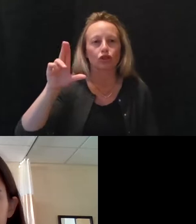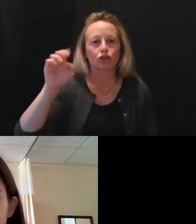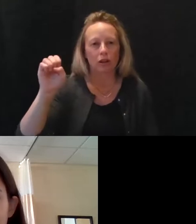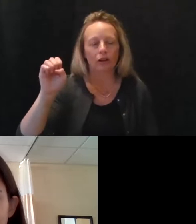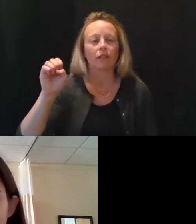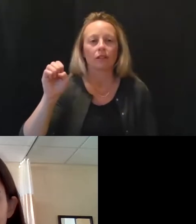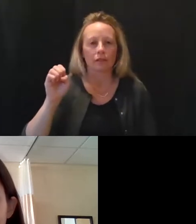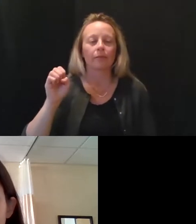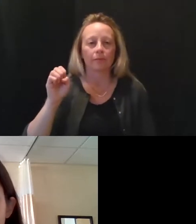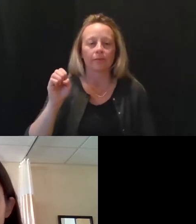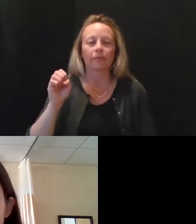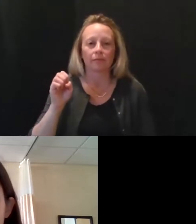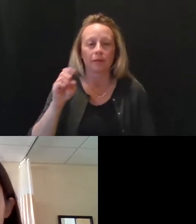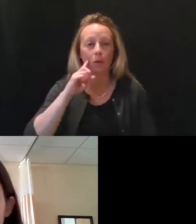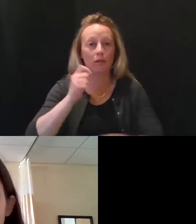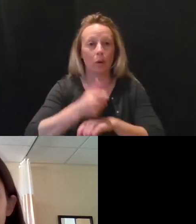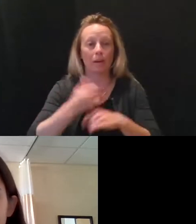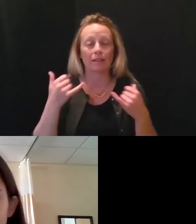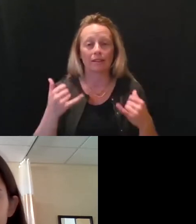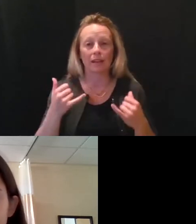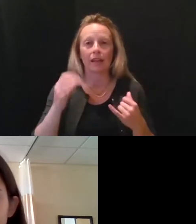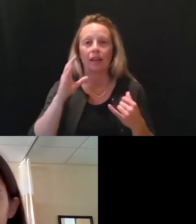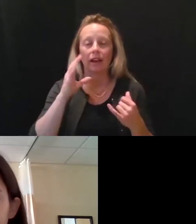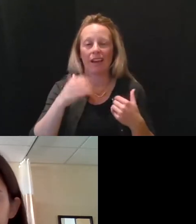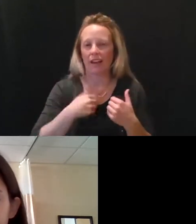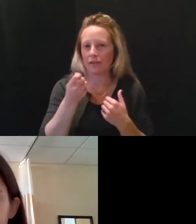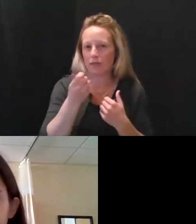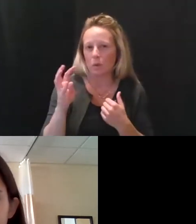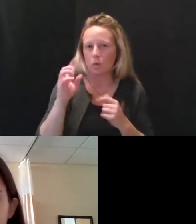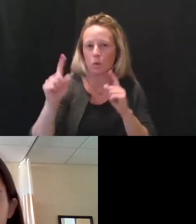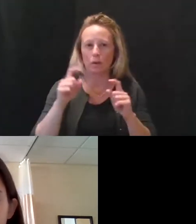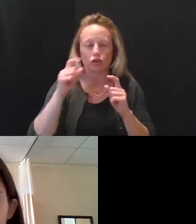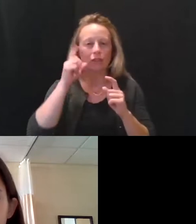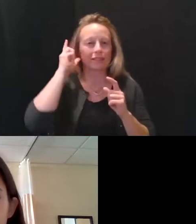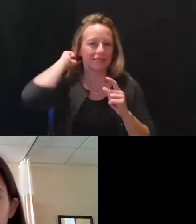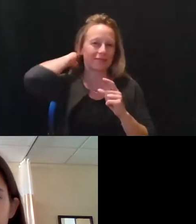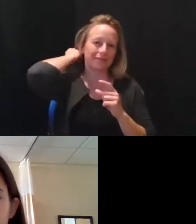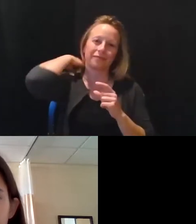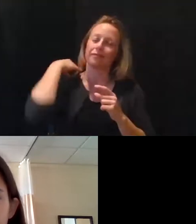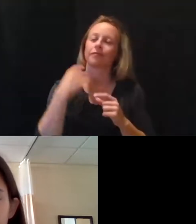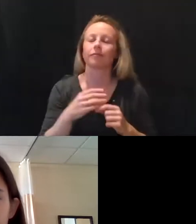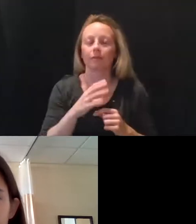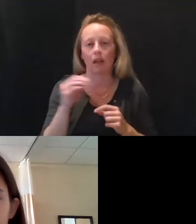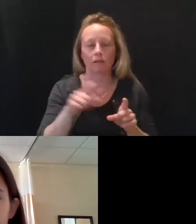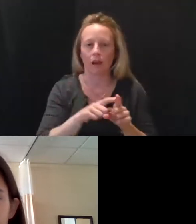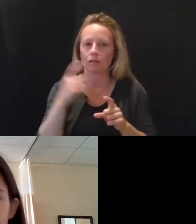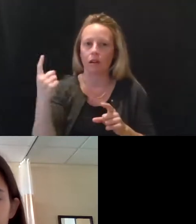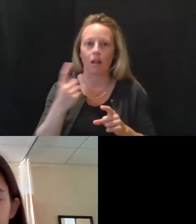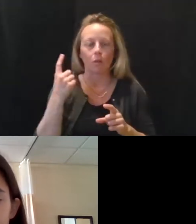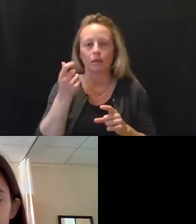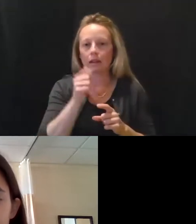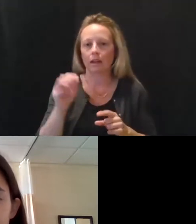So the format today will be, I have a few questions to go through, but as always, any media that